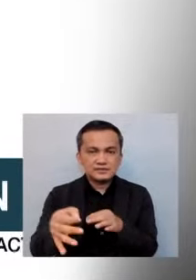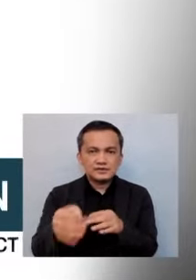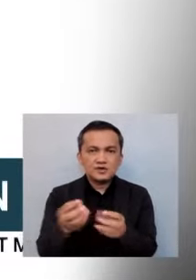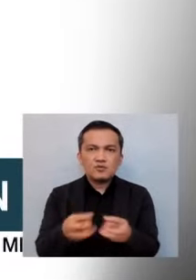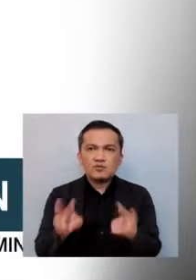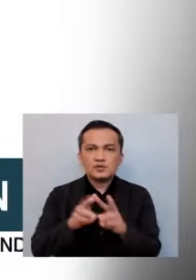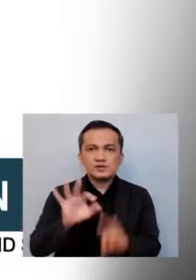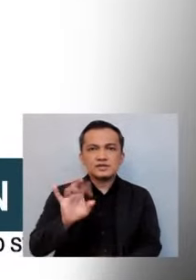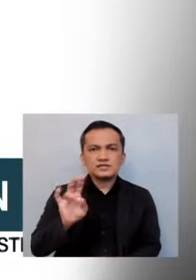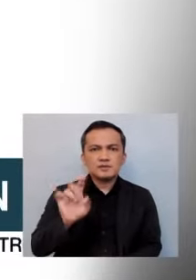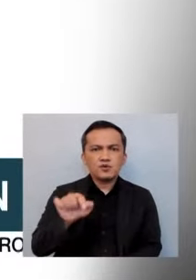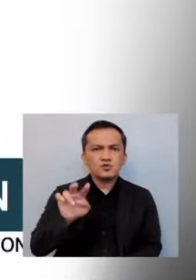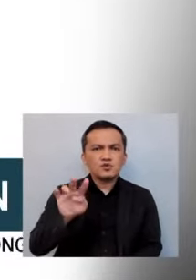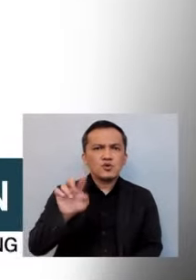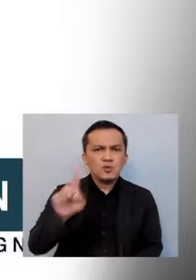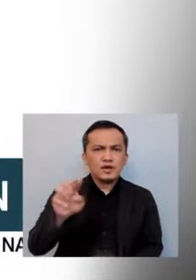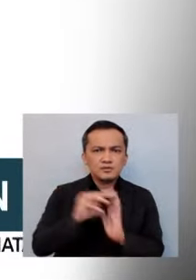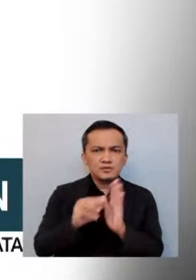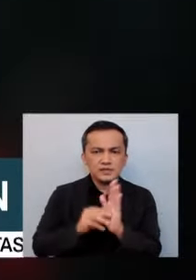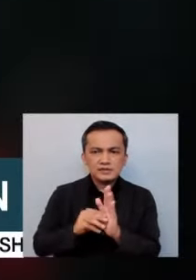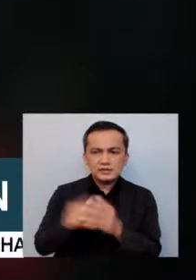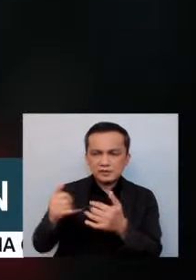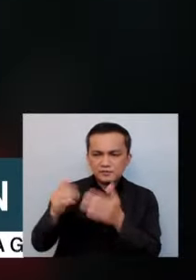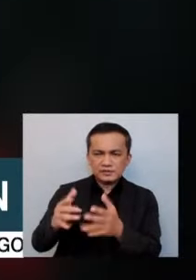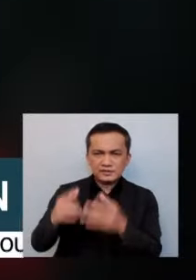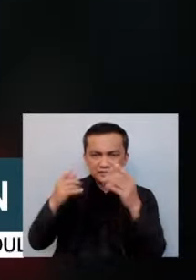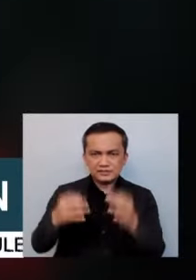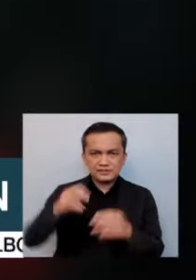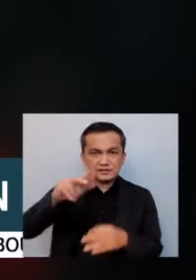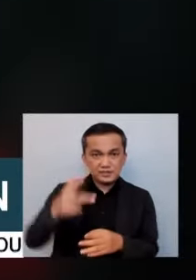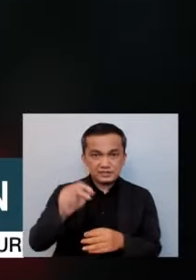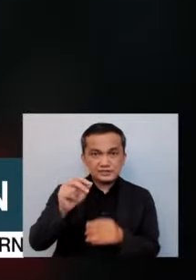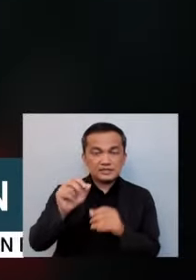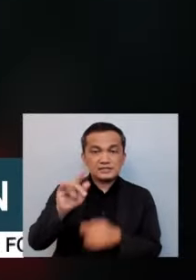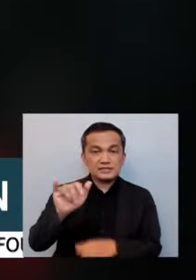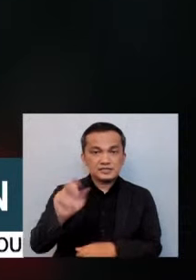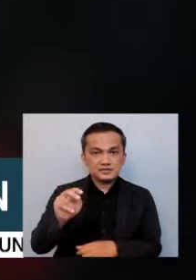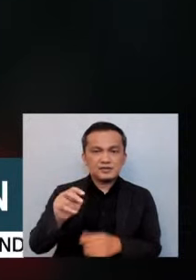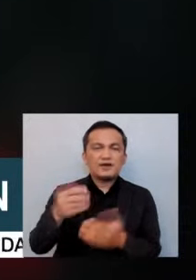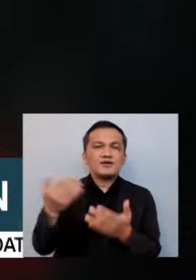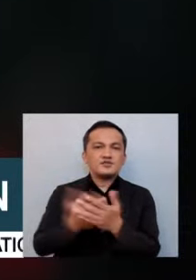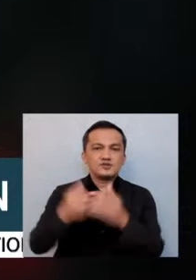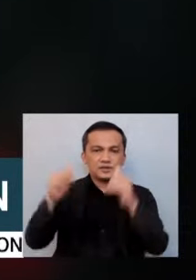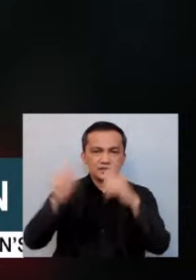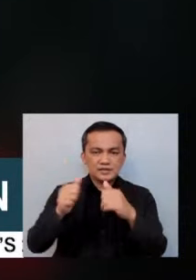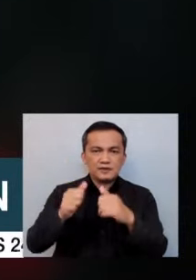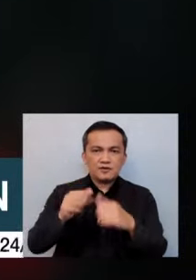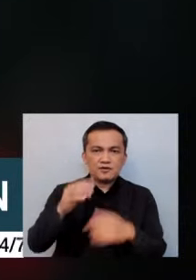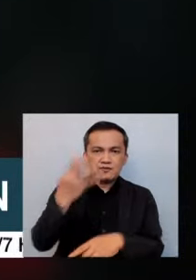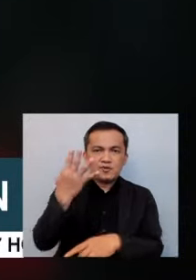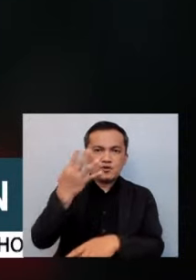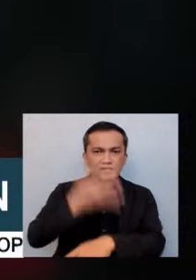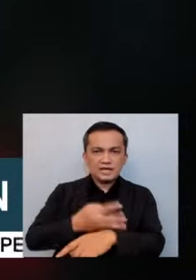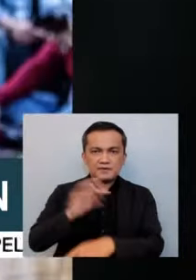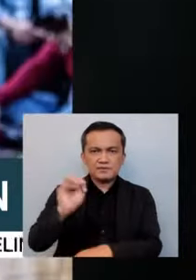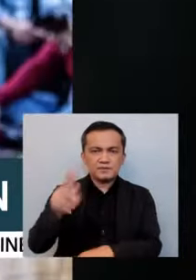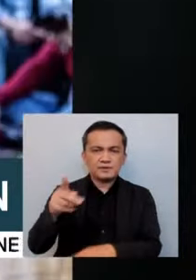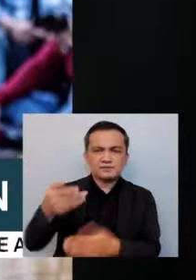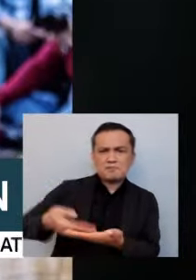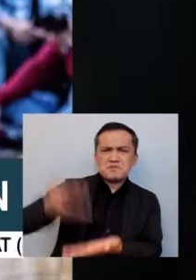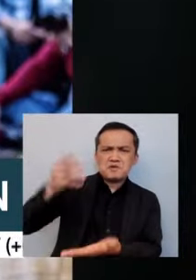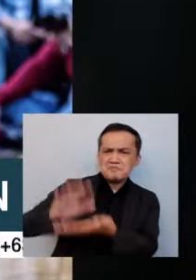$97.1 million with a player option for a third season. The new deal makes a four-time MVP the highest-earning player in